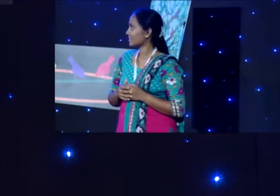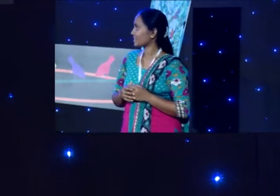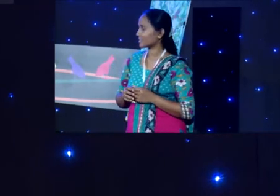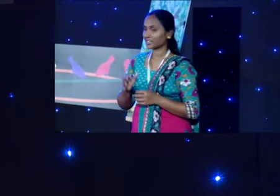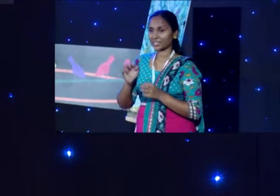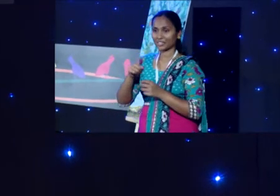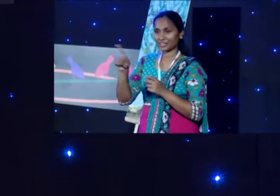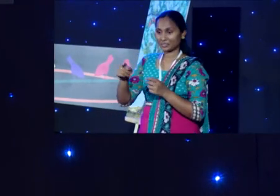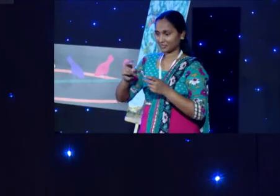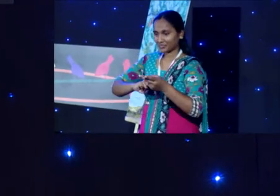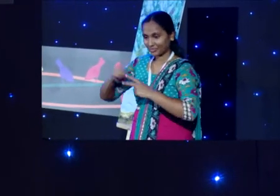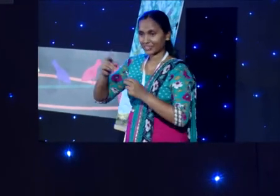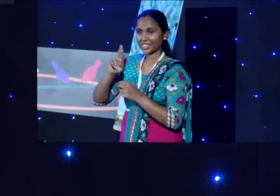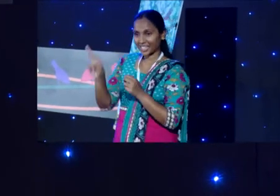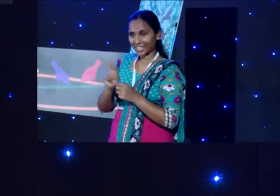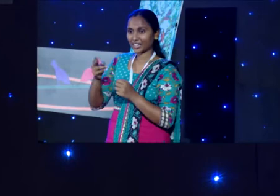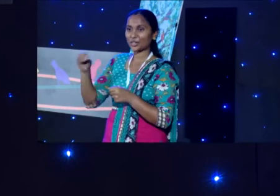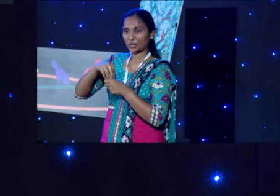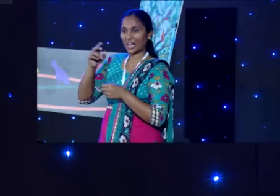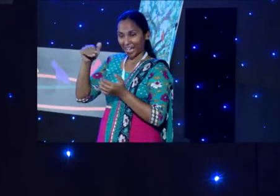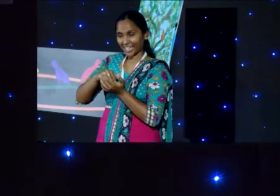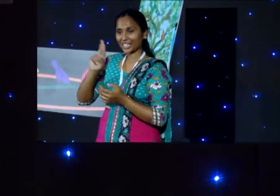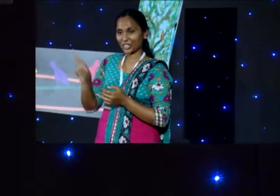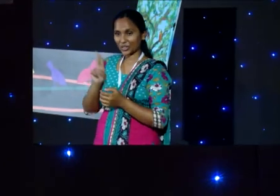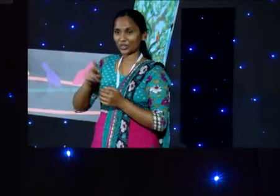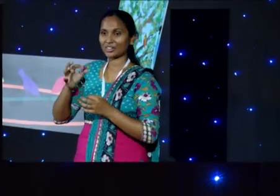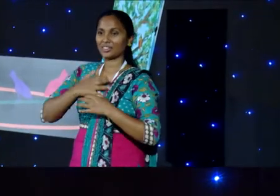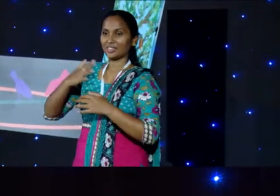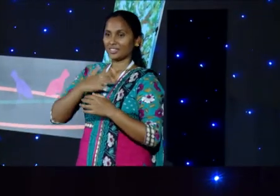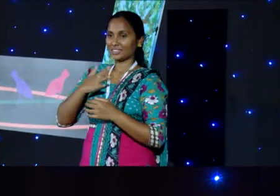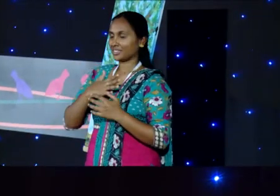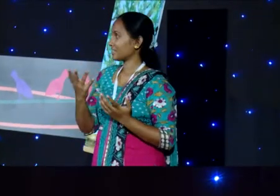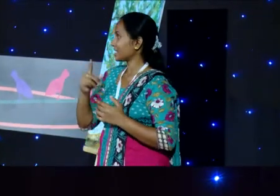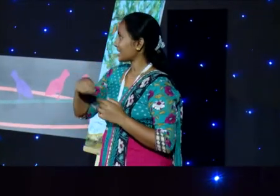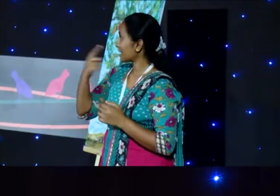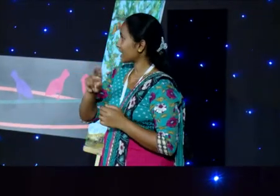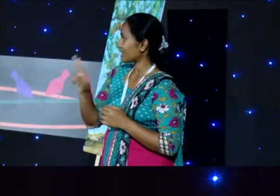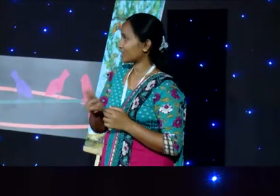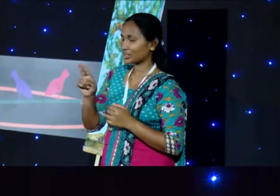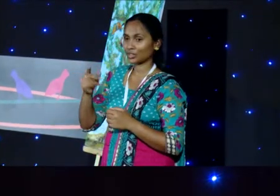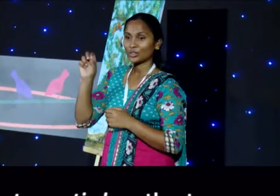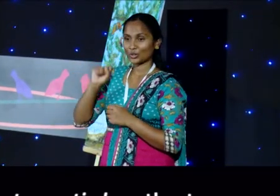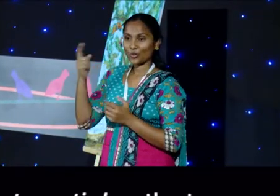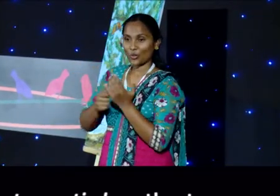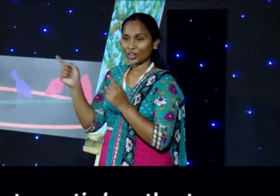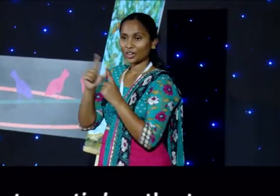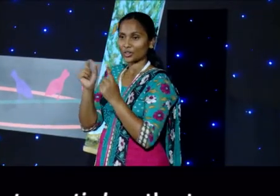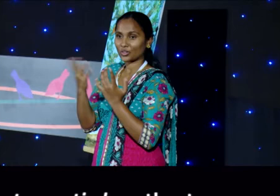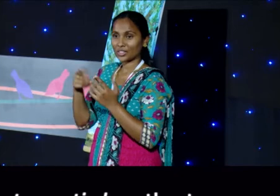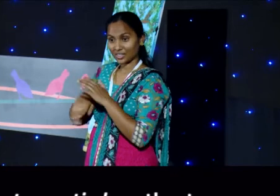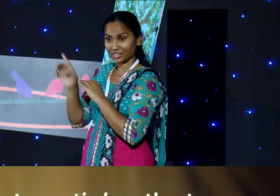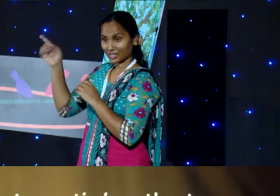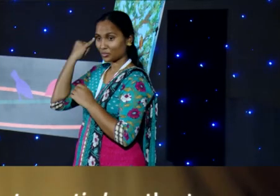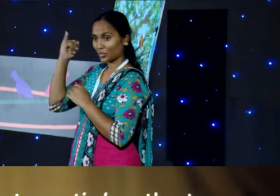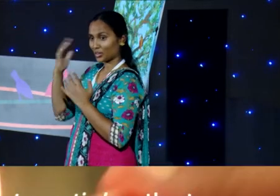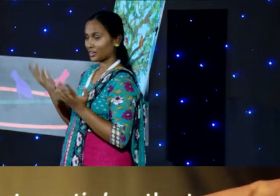you asthma and so many health problems into something that you actually use on a daily basis? So what we did was, around this project,